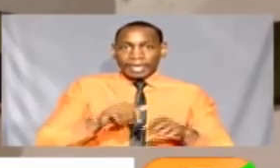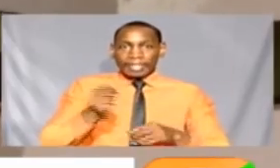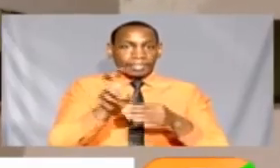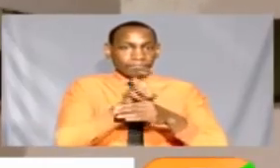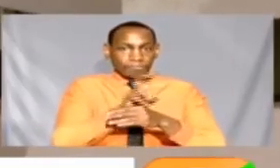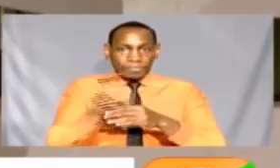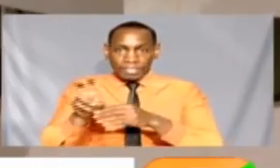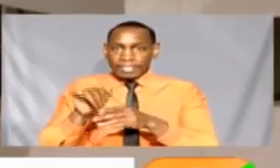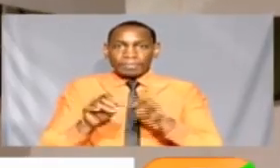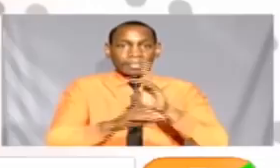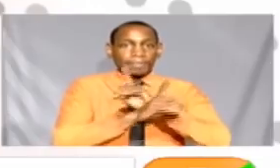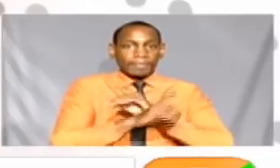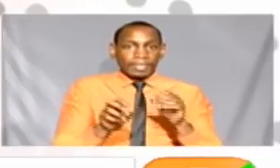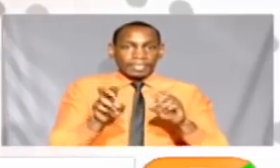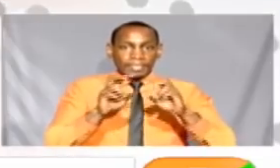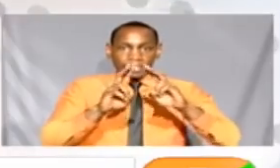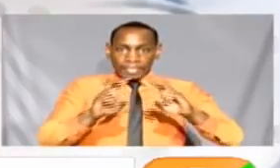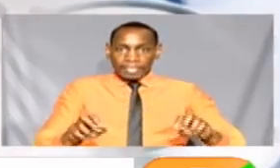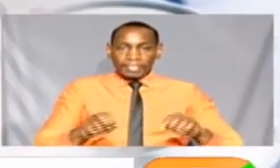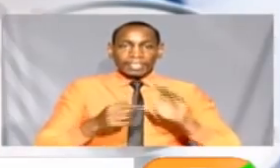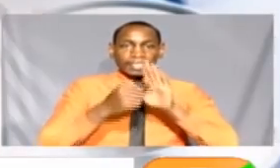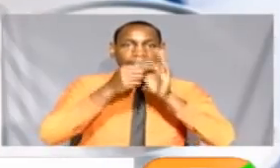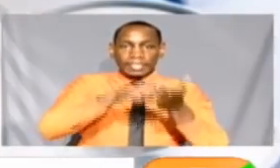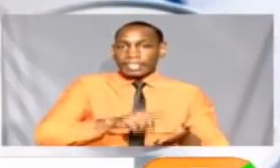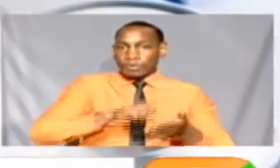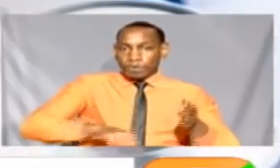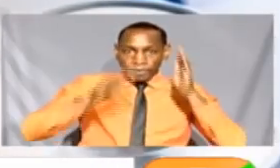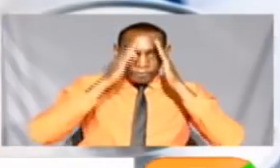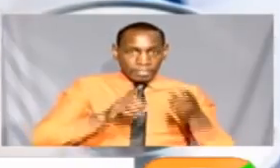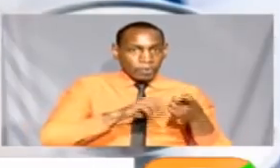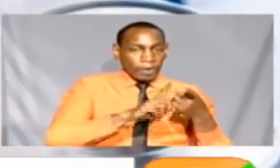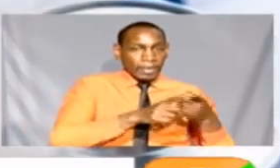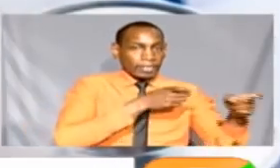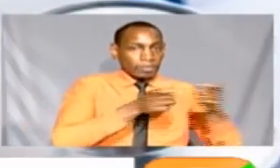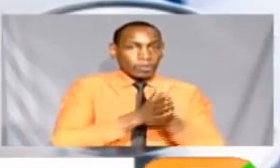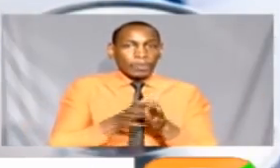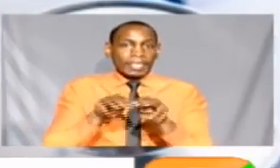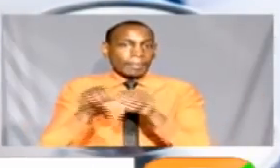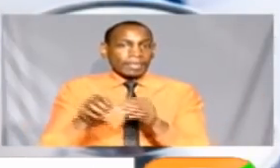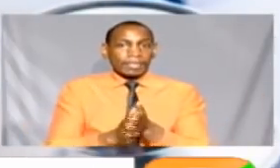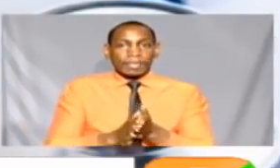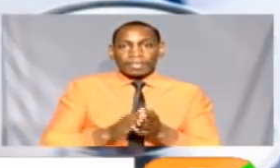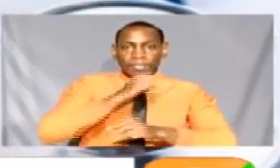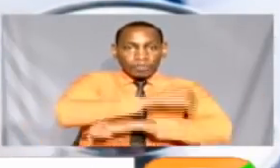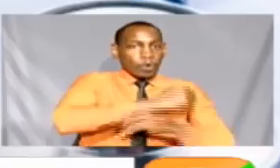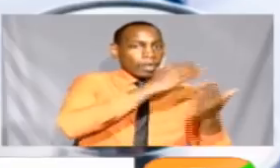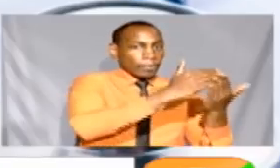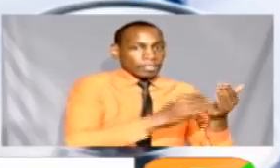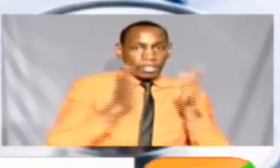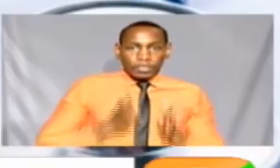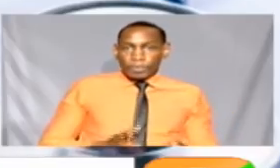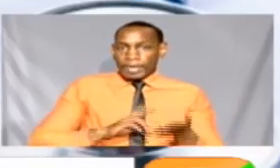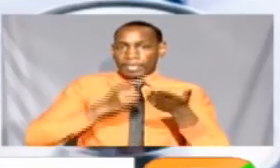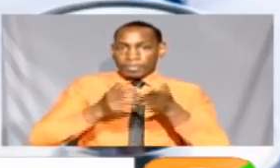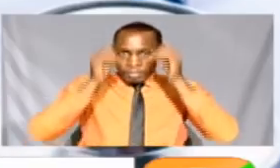the inspection have defended their survey, insisting they focused majorly on areas of governance and management, academic programs, human